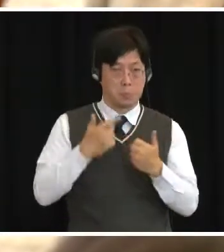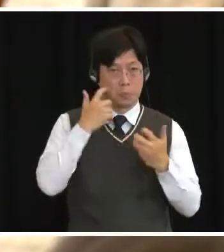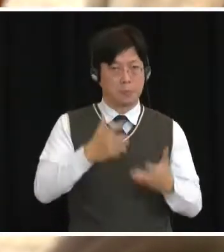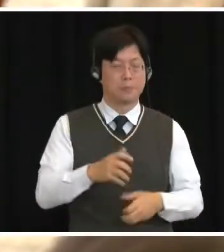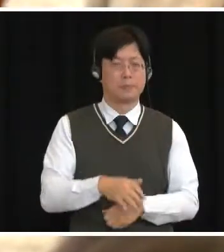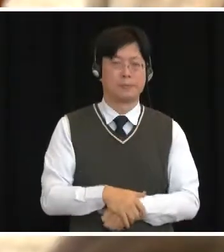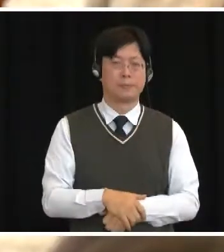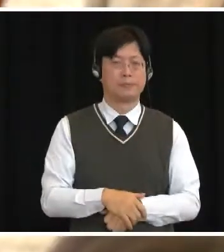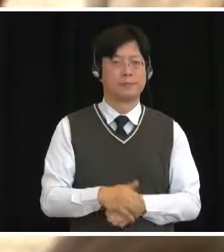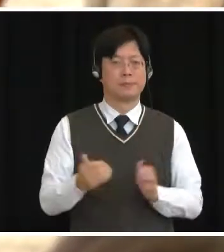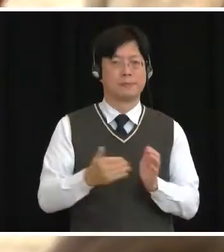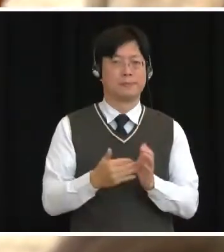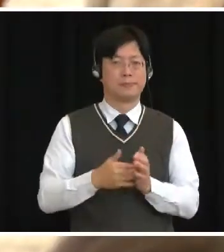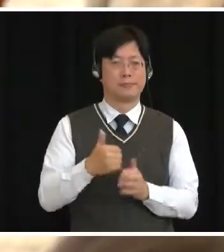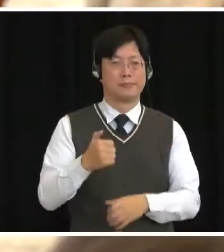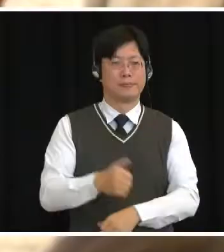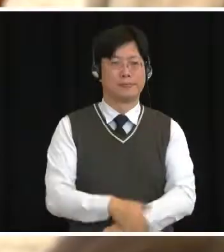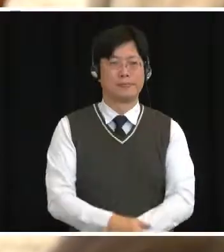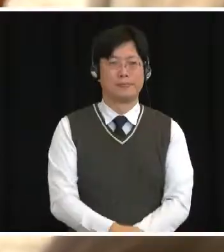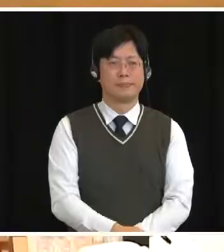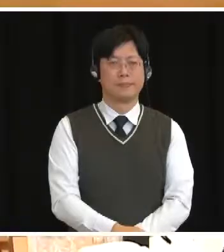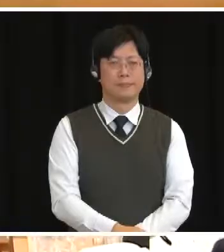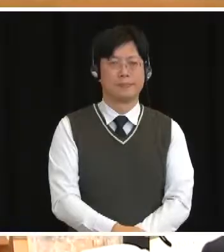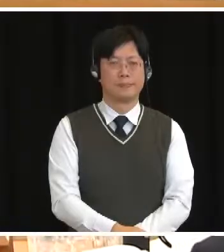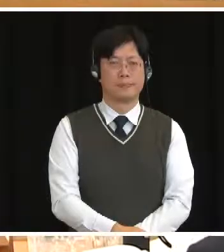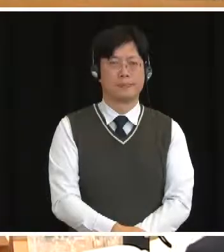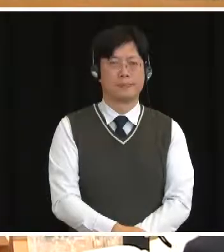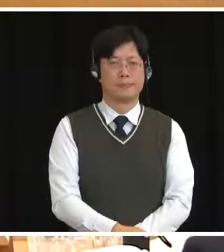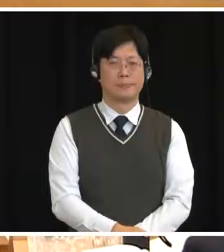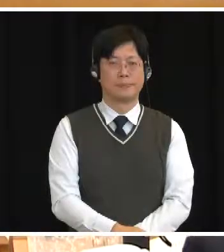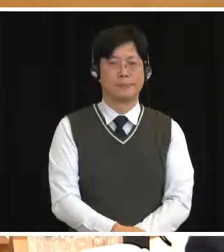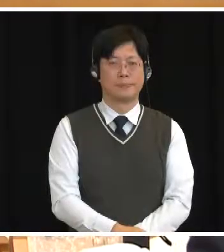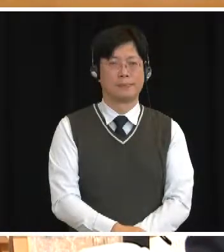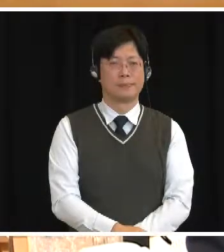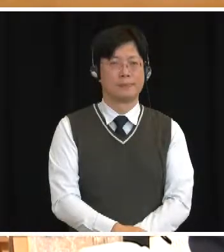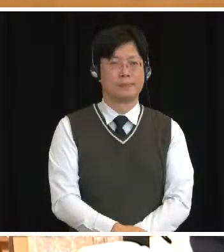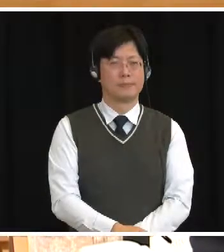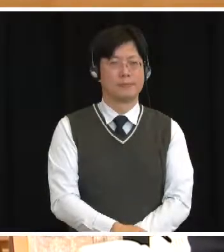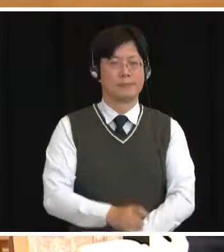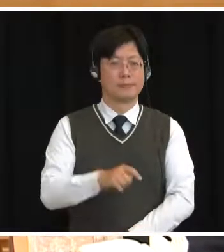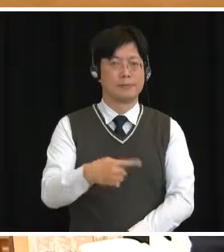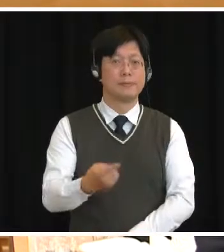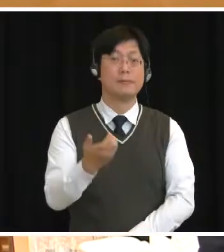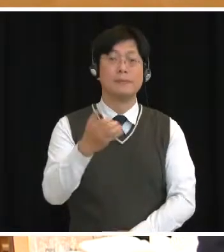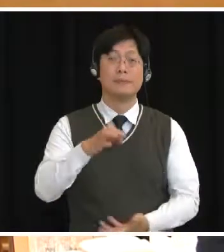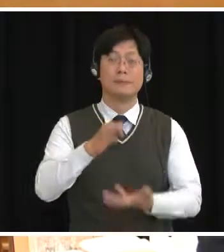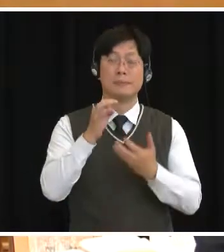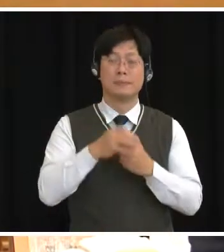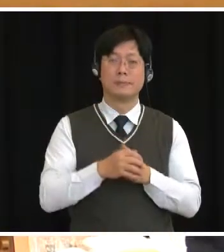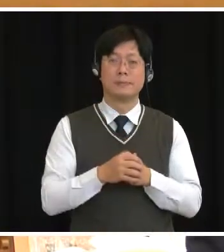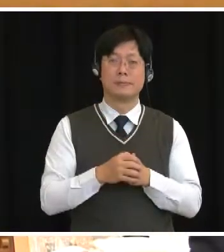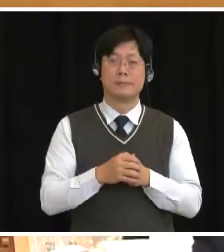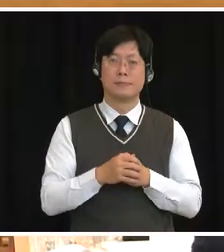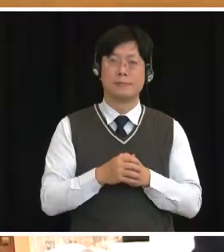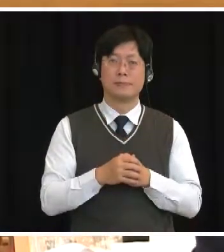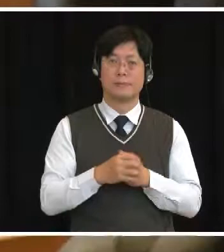we can tell that after learning about CRC, children get a better understanding of the rights they have.